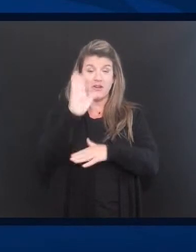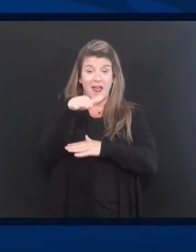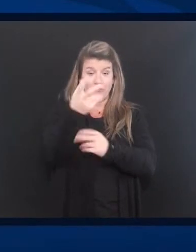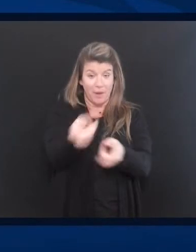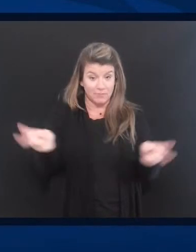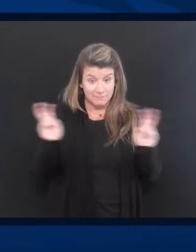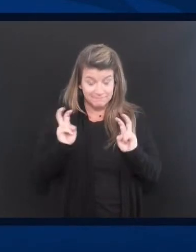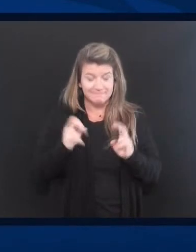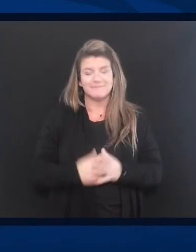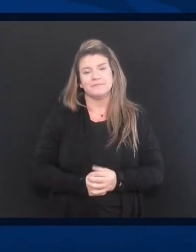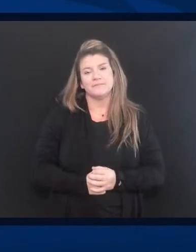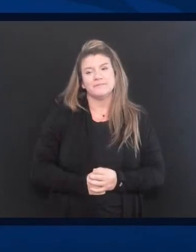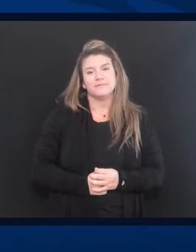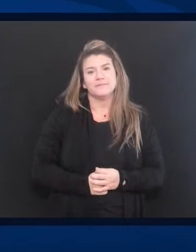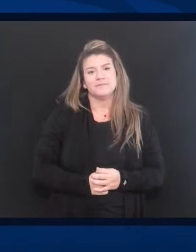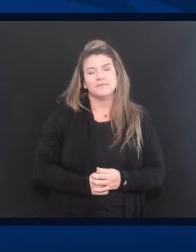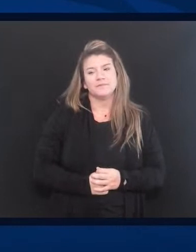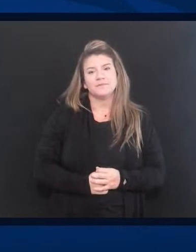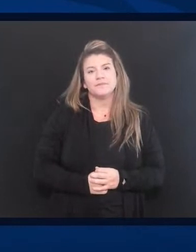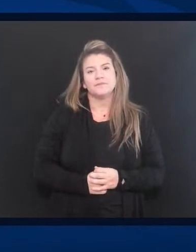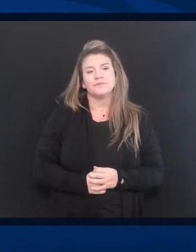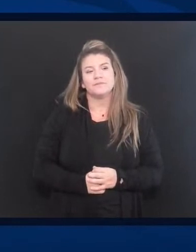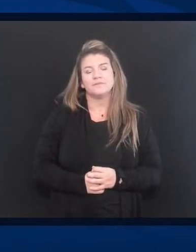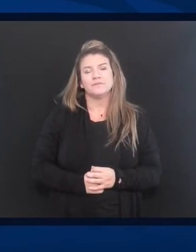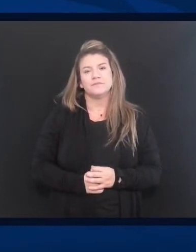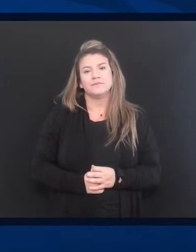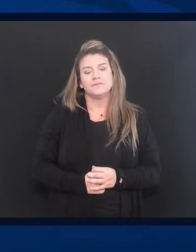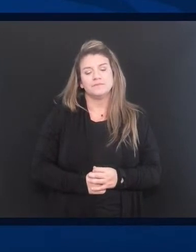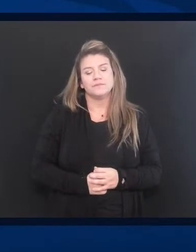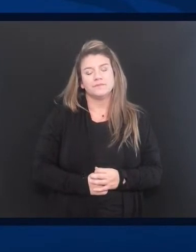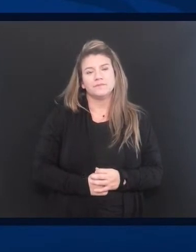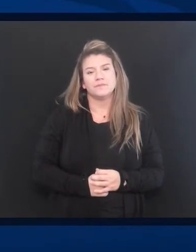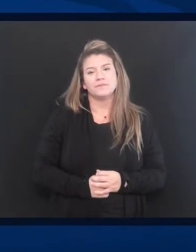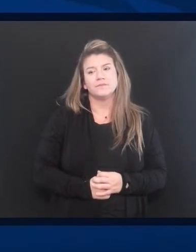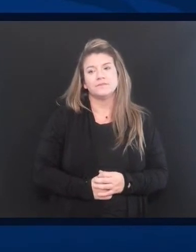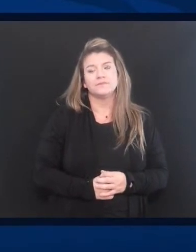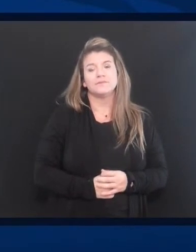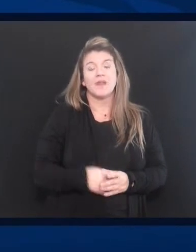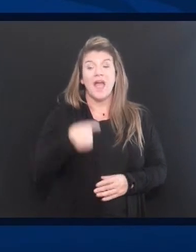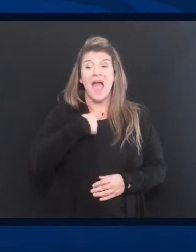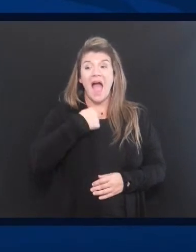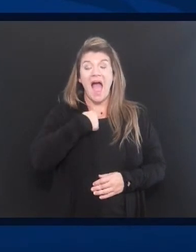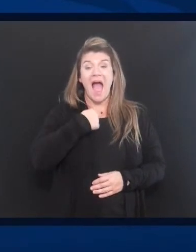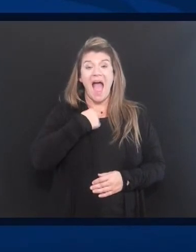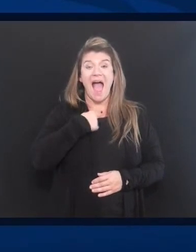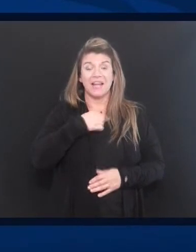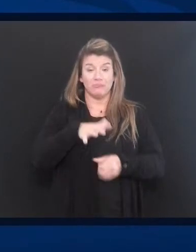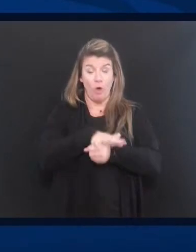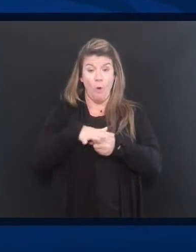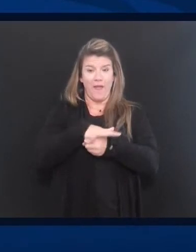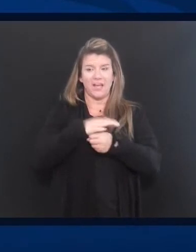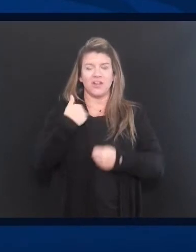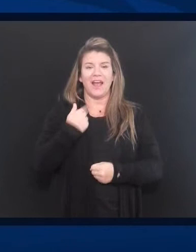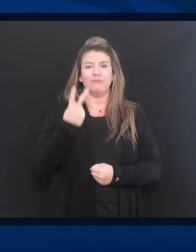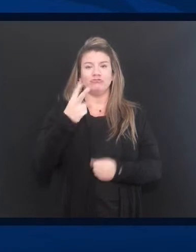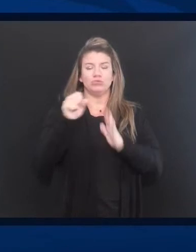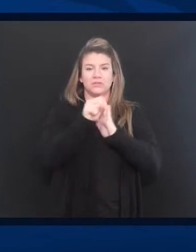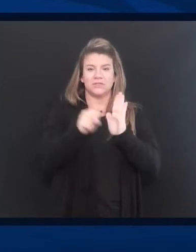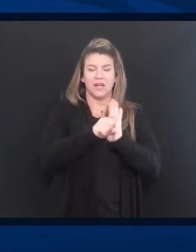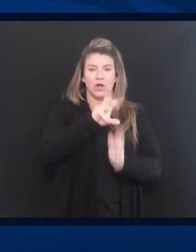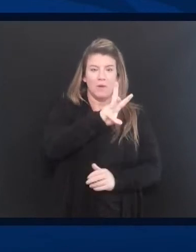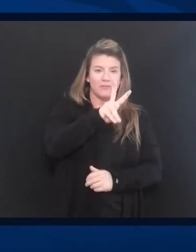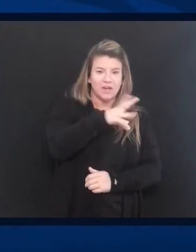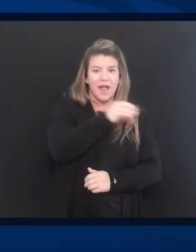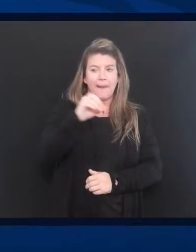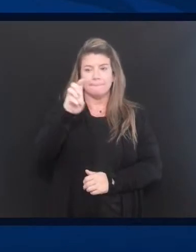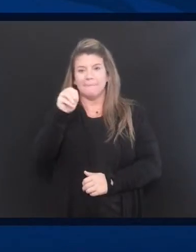everybody. Because of where I'm situated, I get to cover 2 states, West Virginia and Maryland. And at the end of last week, Maryland